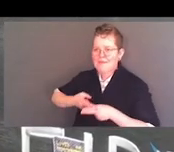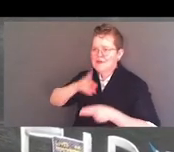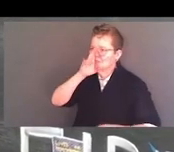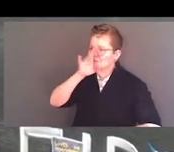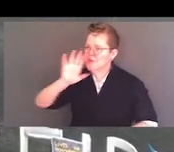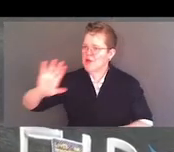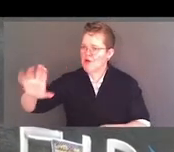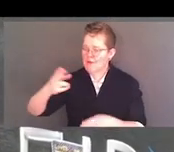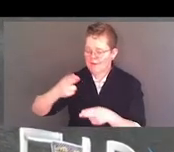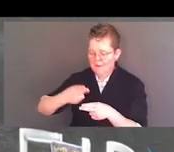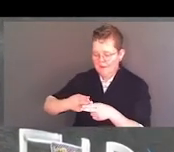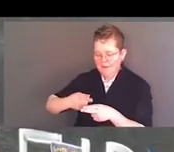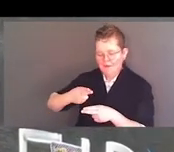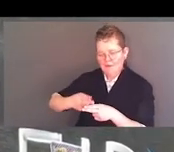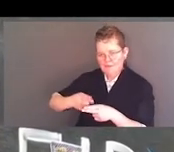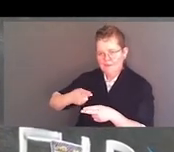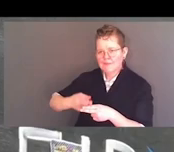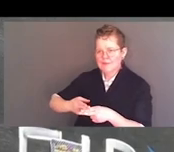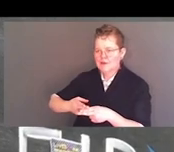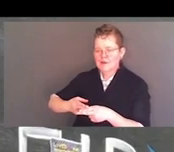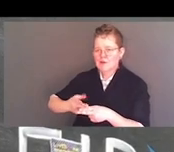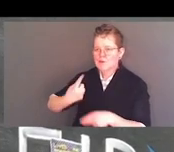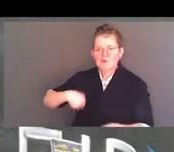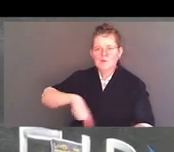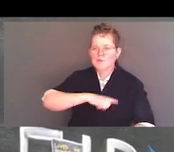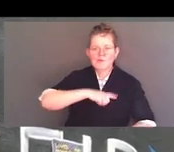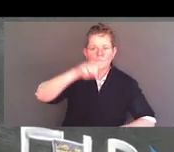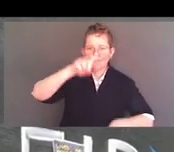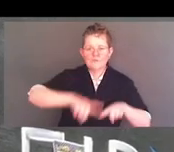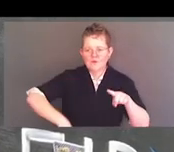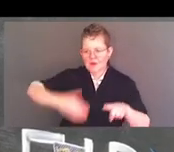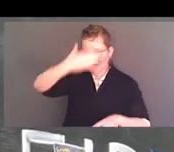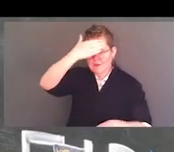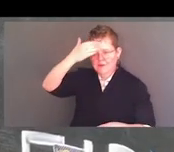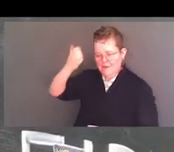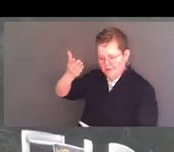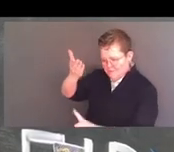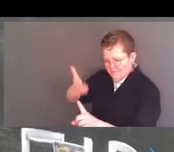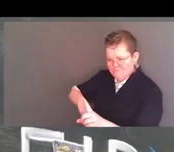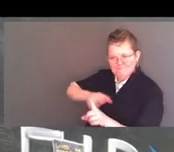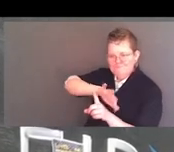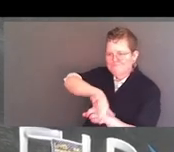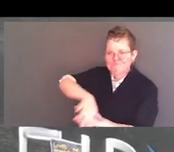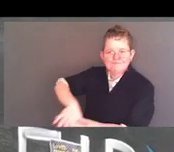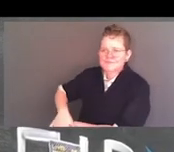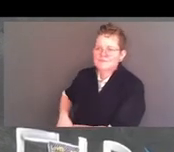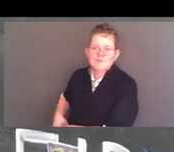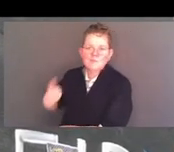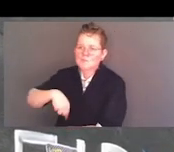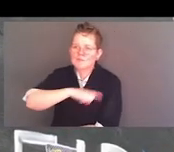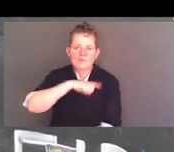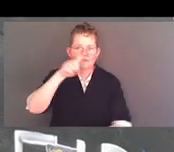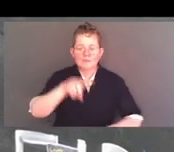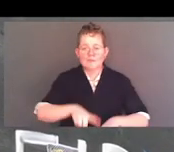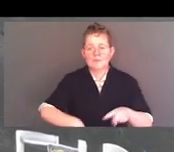name, say her name. She cannot be forgotten by us. Say